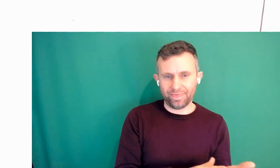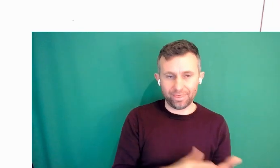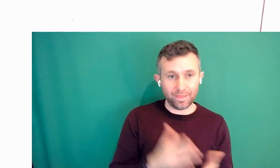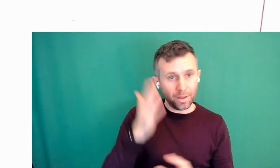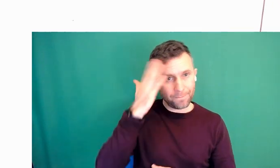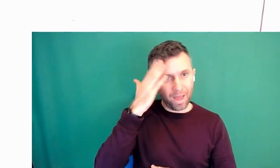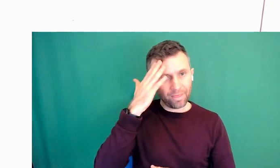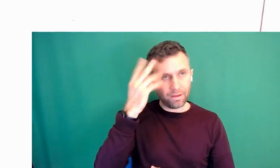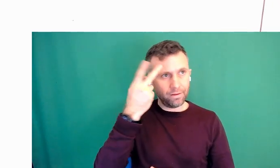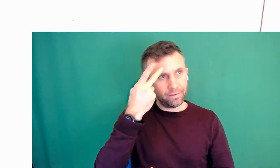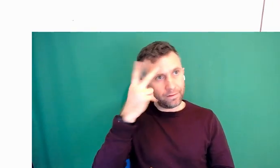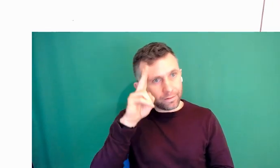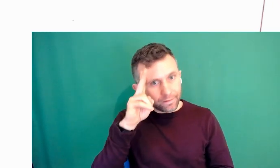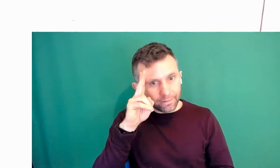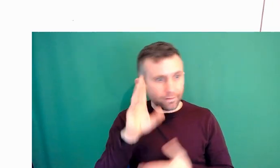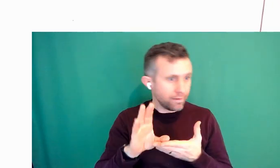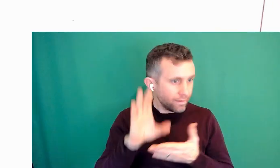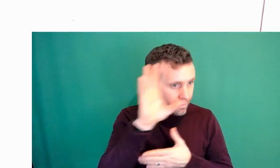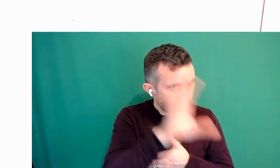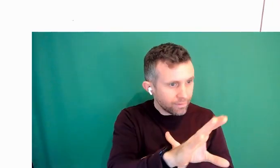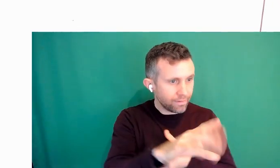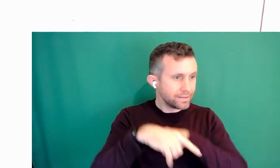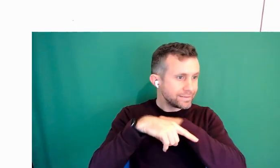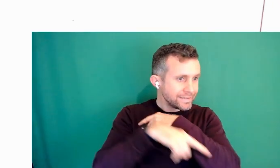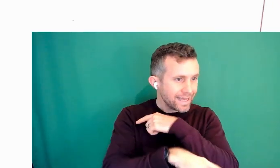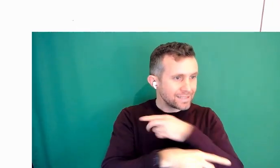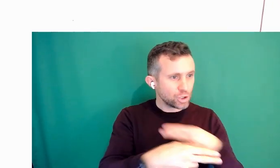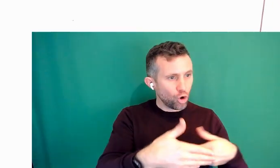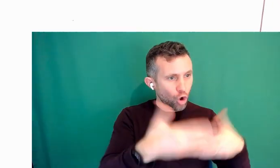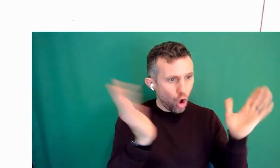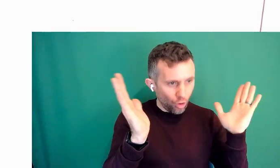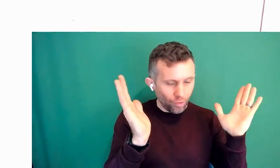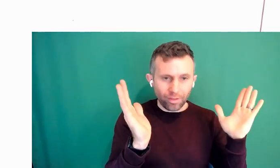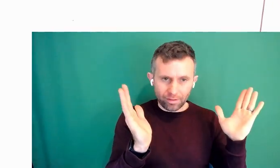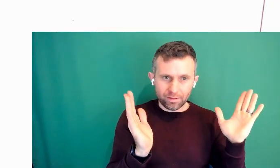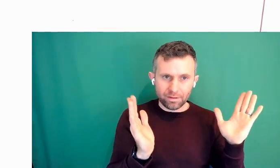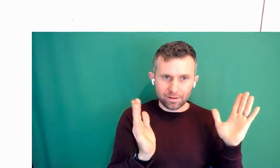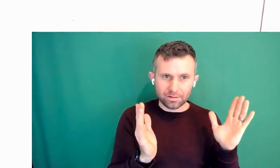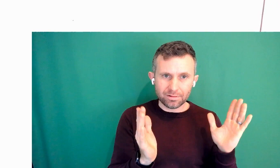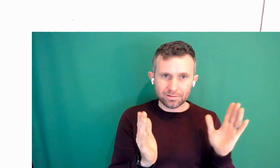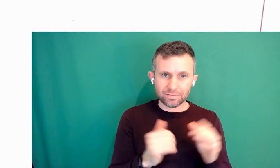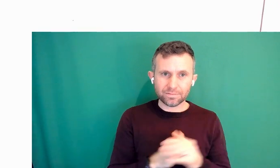later, this time naming Soane outright.